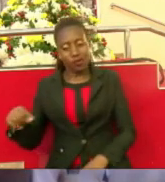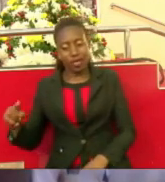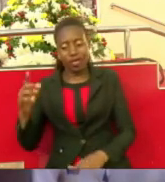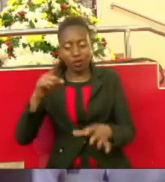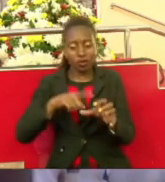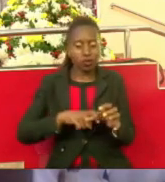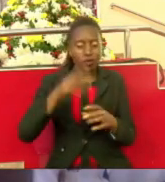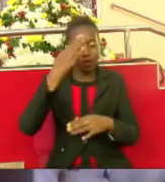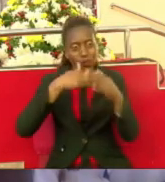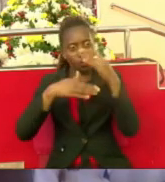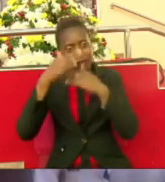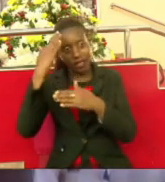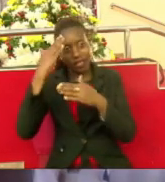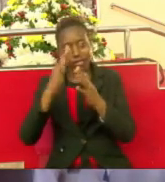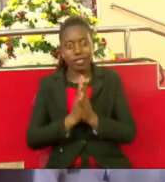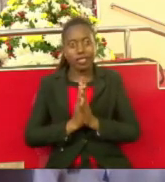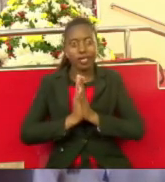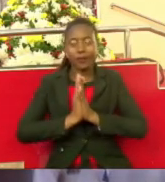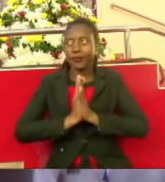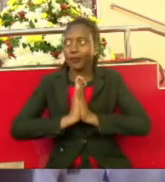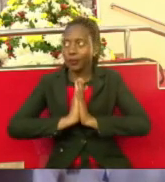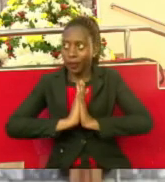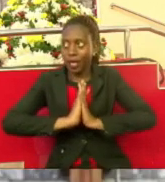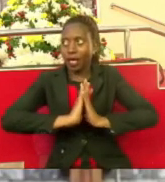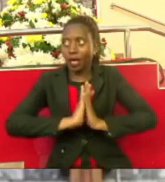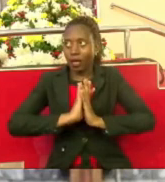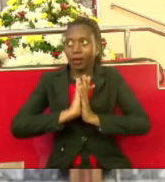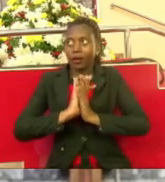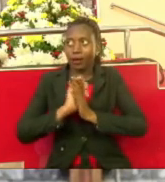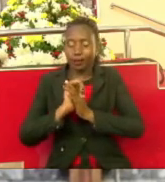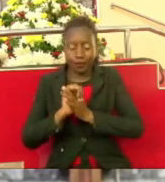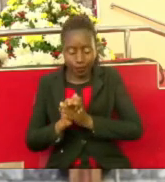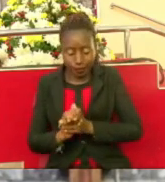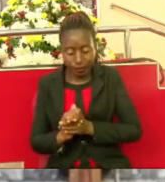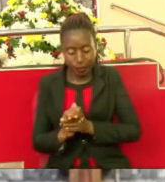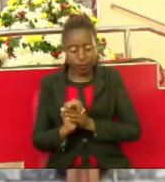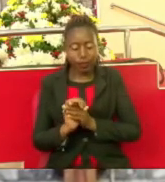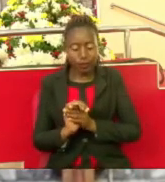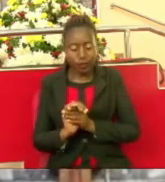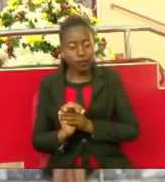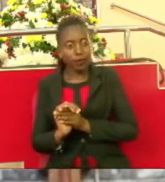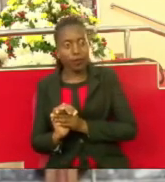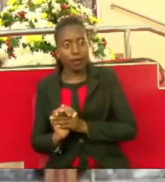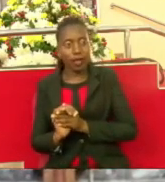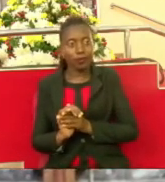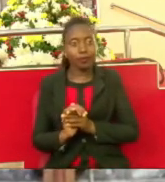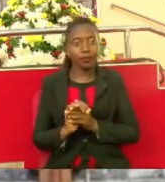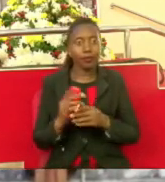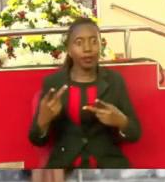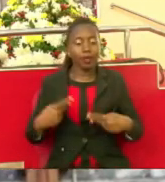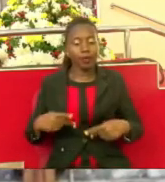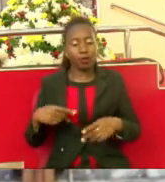2700 people who got B minus and above to go to the university the first DCIKZ. Watu ambao walienda chuo kikuu walikuwa